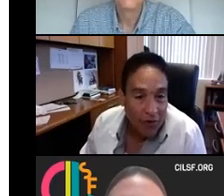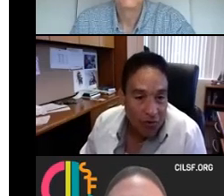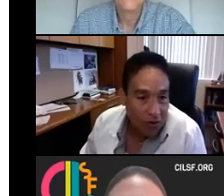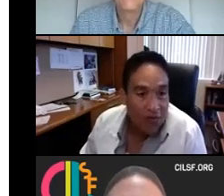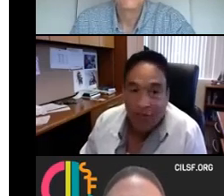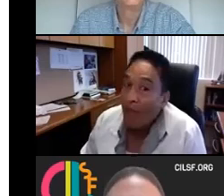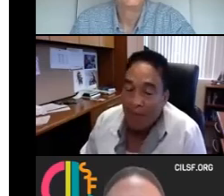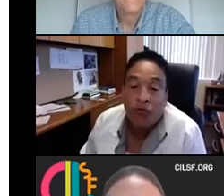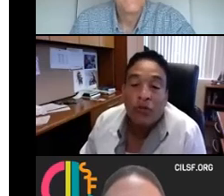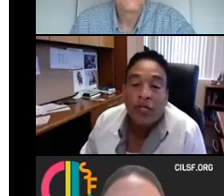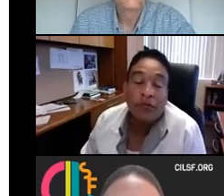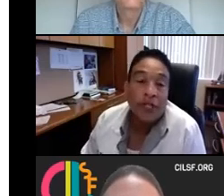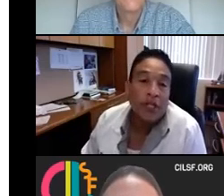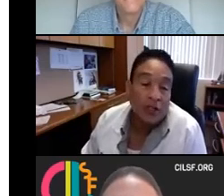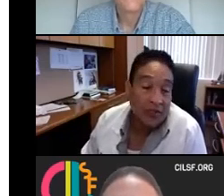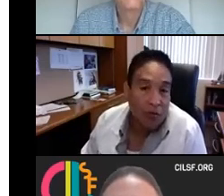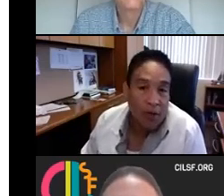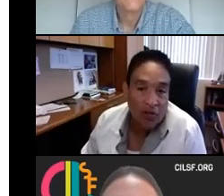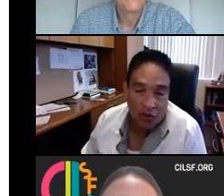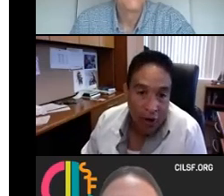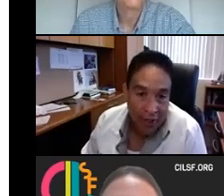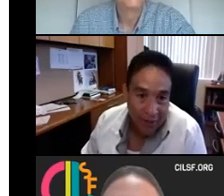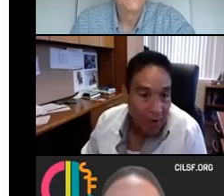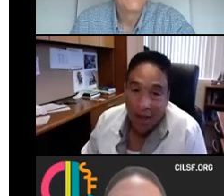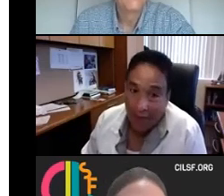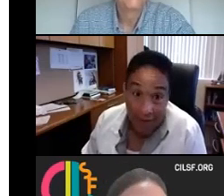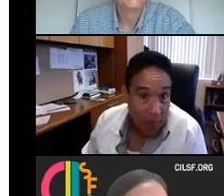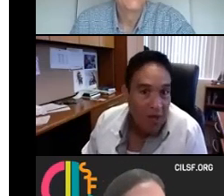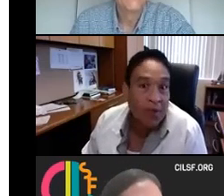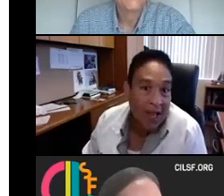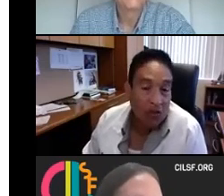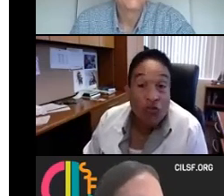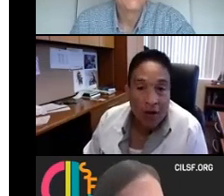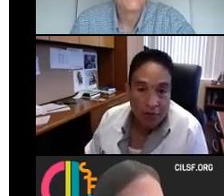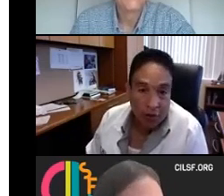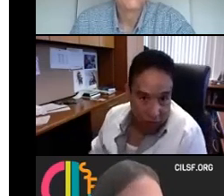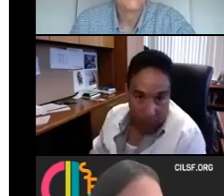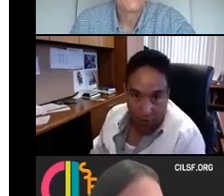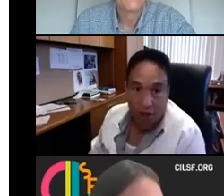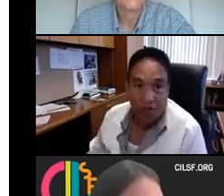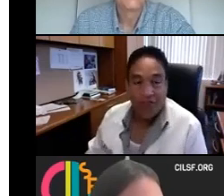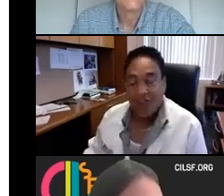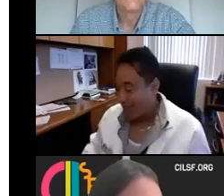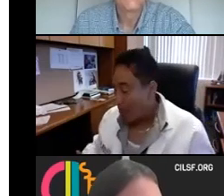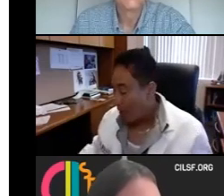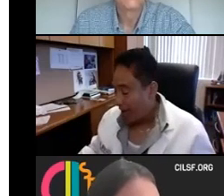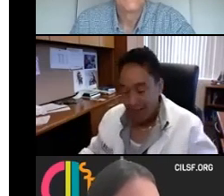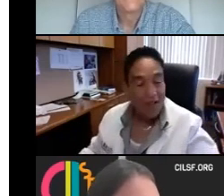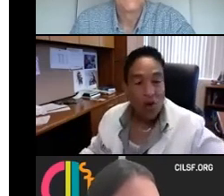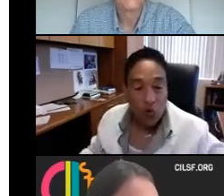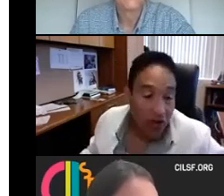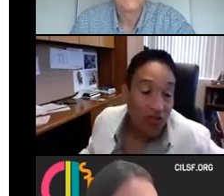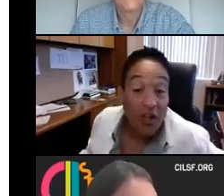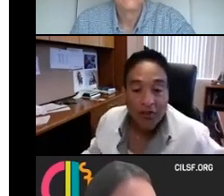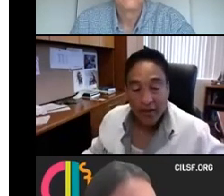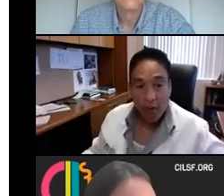on their distrust, and they make really, really good disinformation targeting them. And these are people actually trying to start trouble. This is not somebody